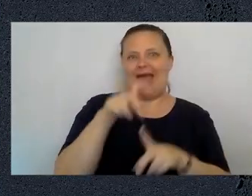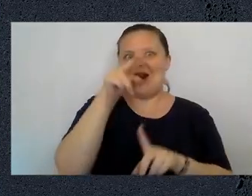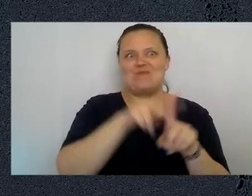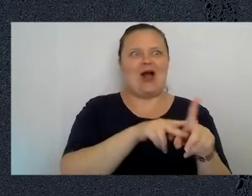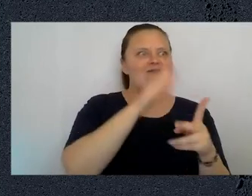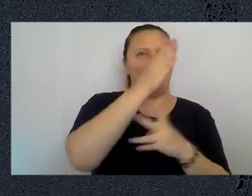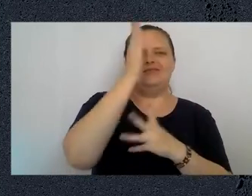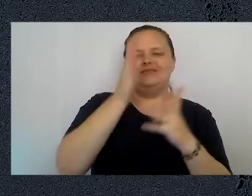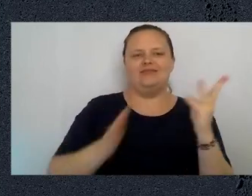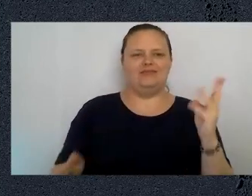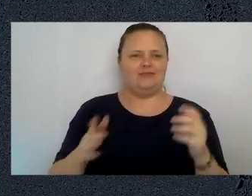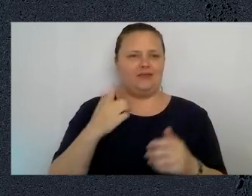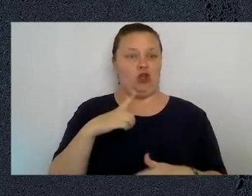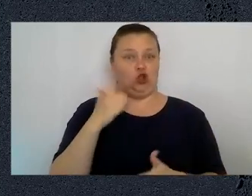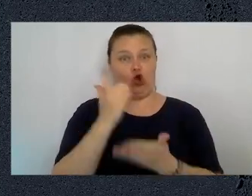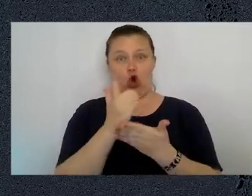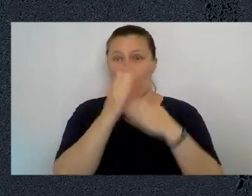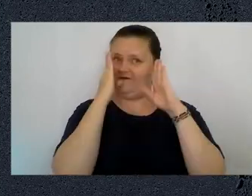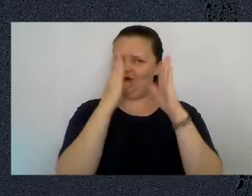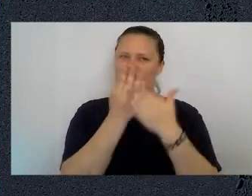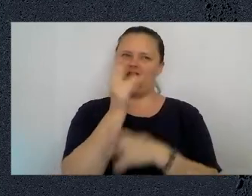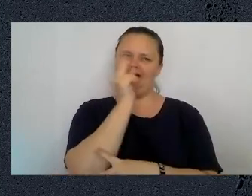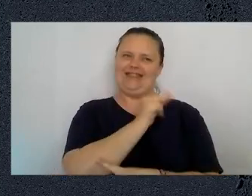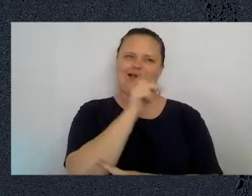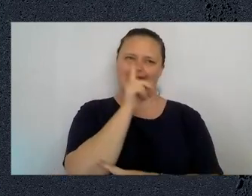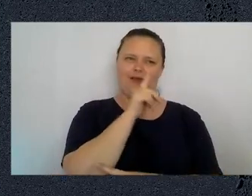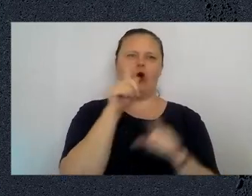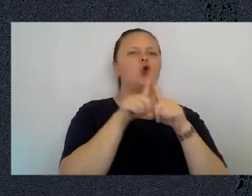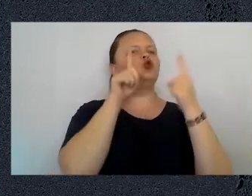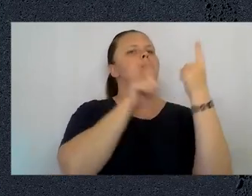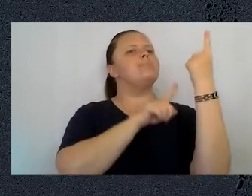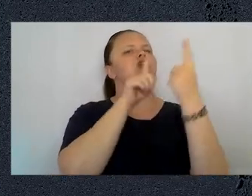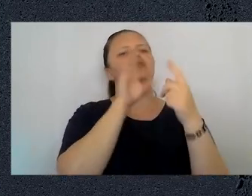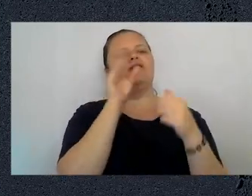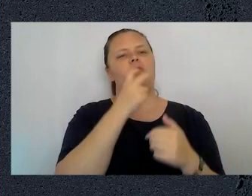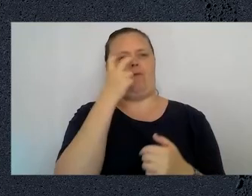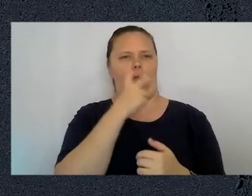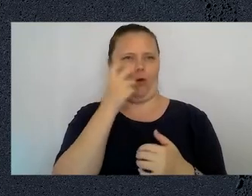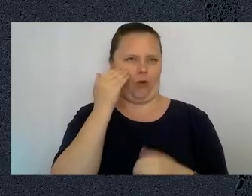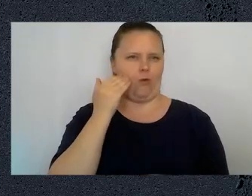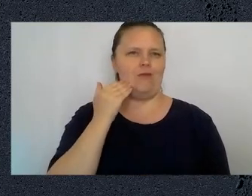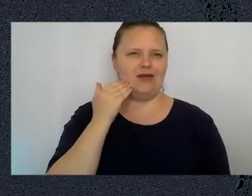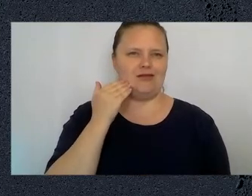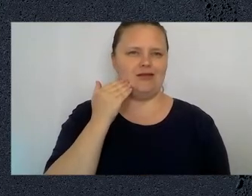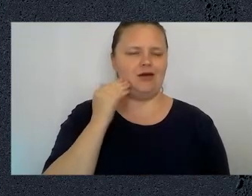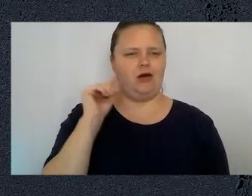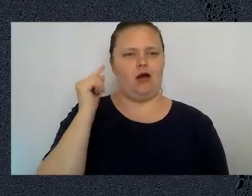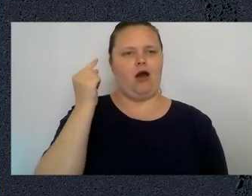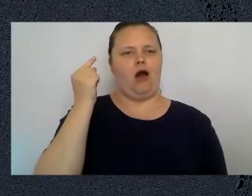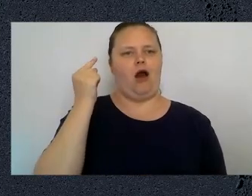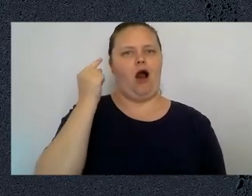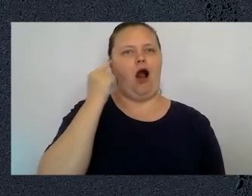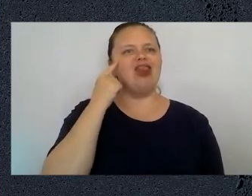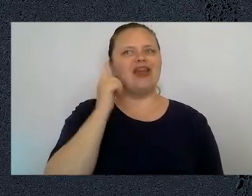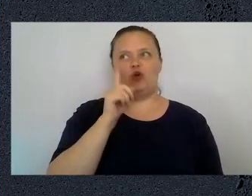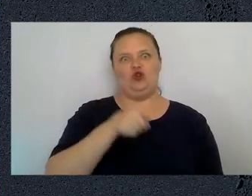because a lot of them are really focused on young people and also mentoring from older women. And I think that's kind of what you kind of